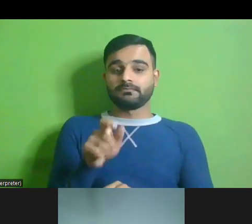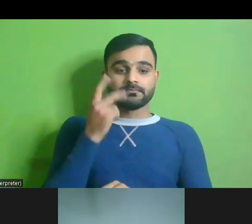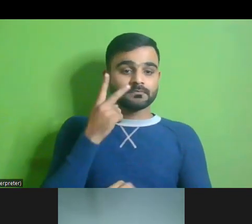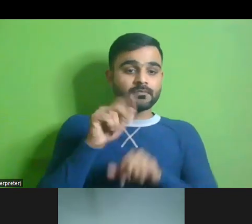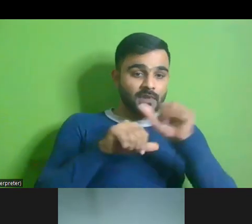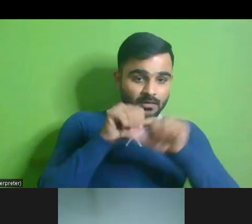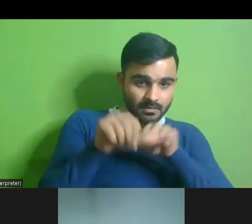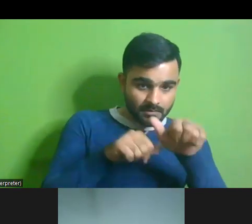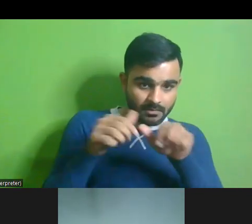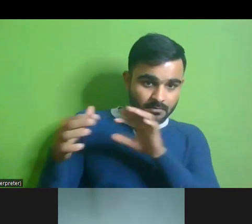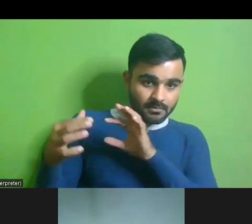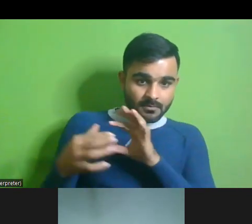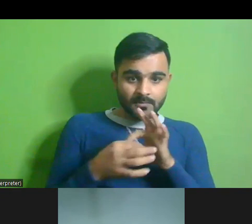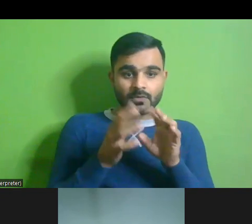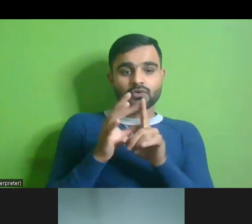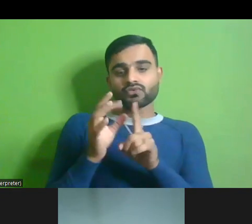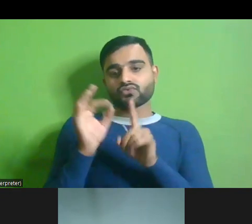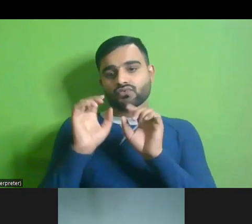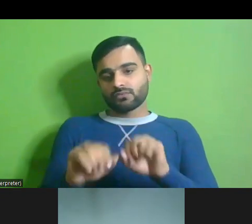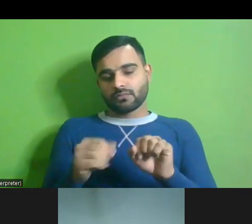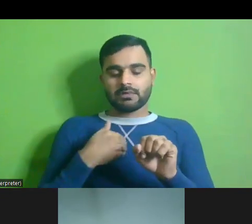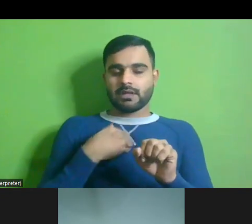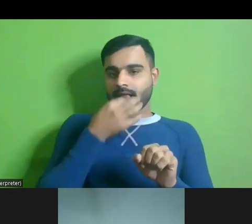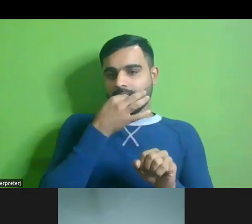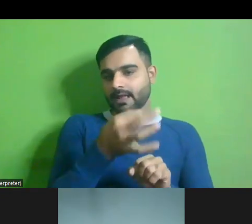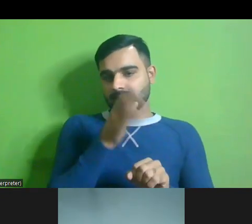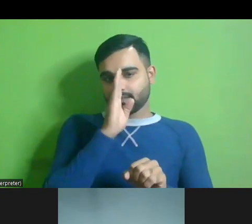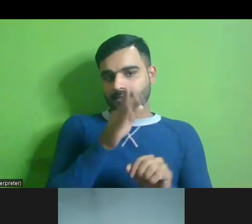process that I'm going into. So that's why I'm asking this question.